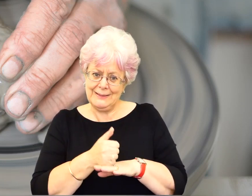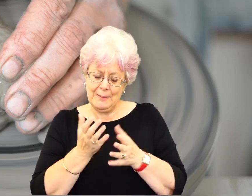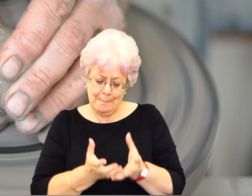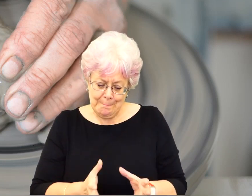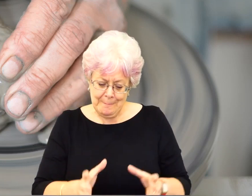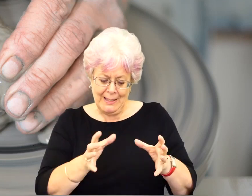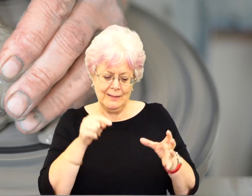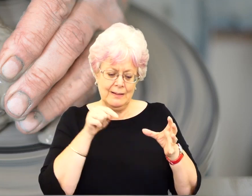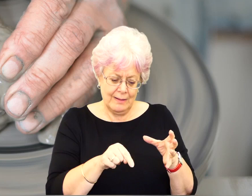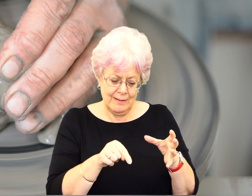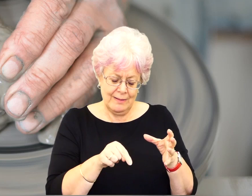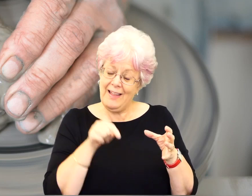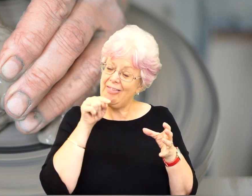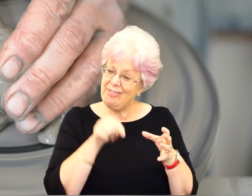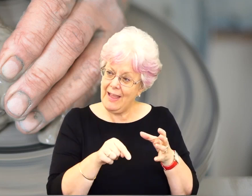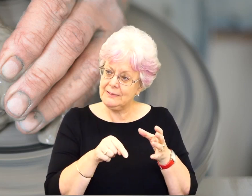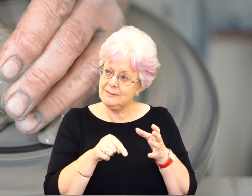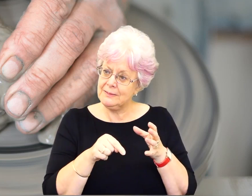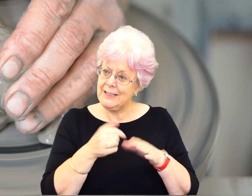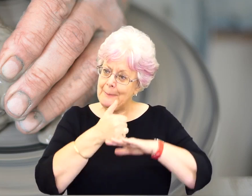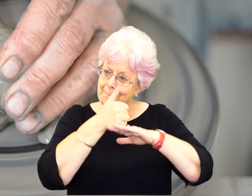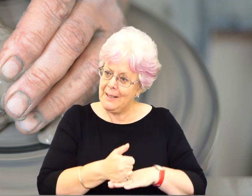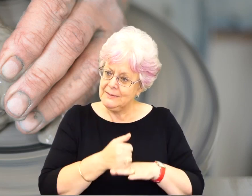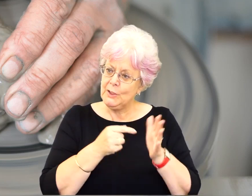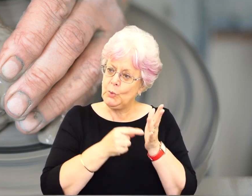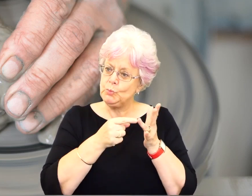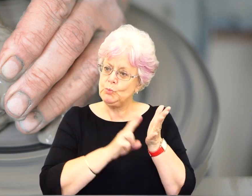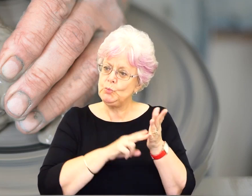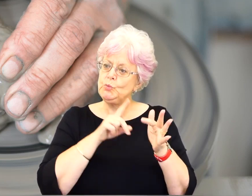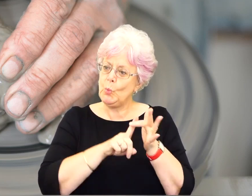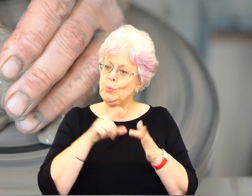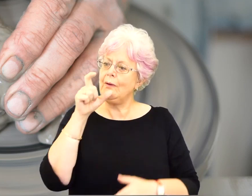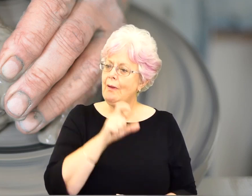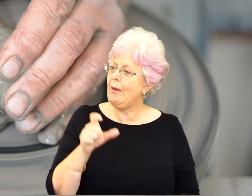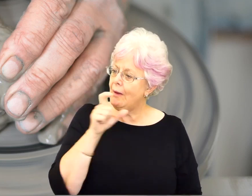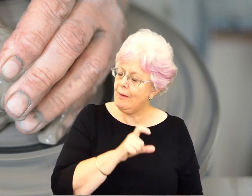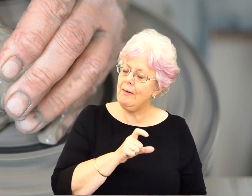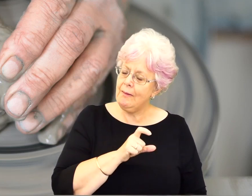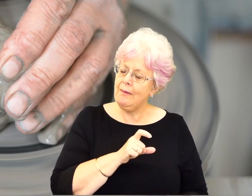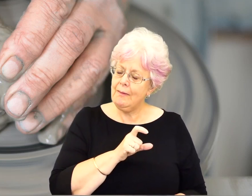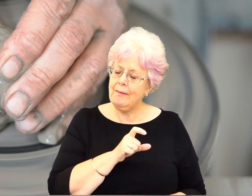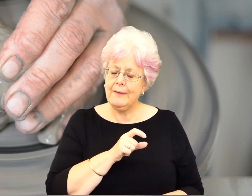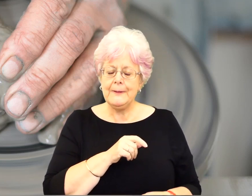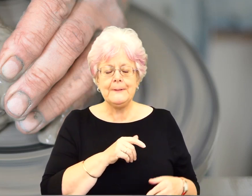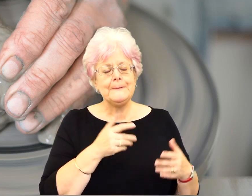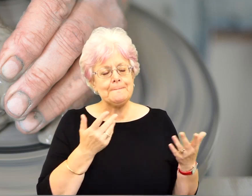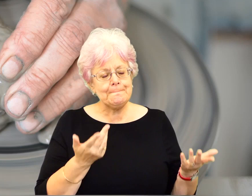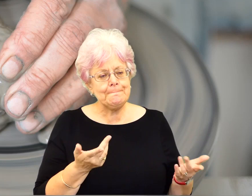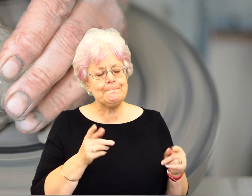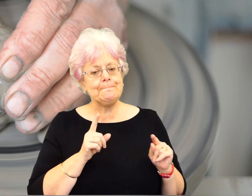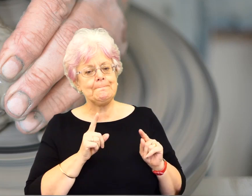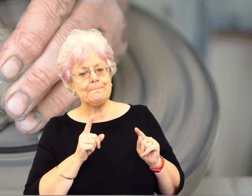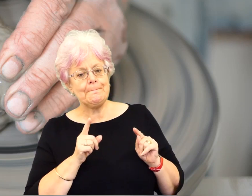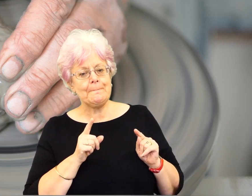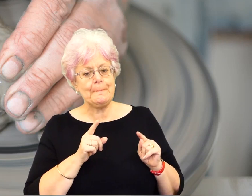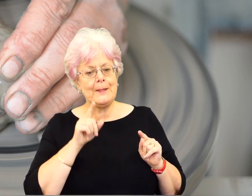gives you the tone. So the basic body that I use for quite a lot of the work in the main chamber is this clay